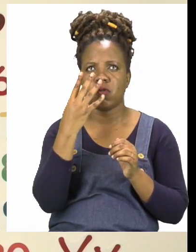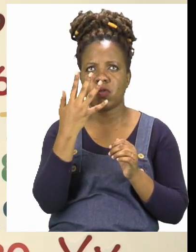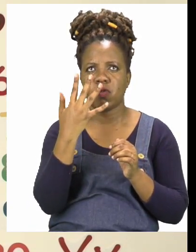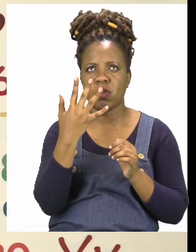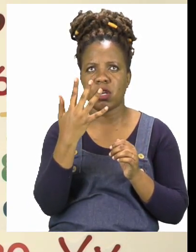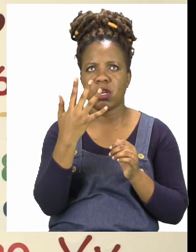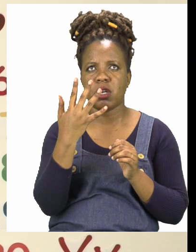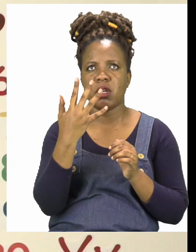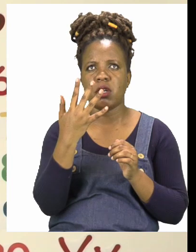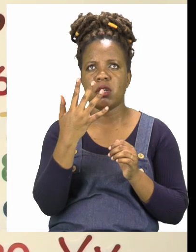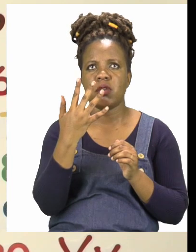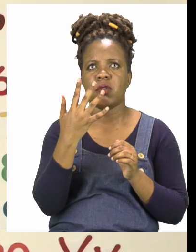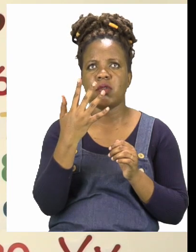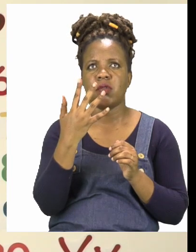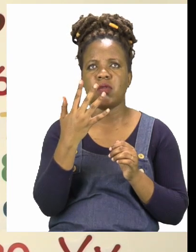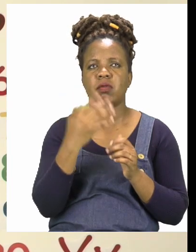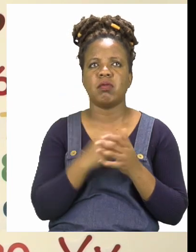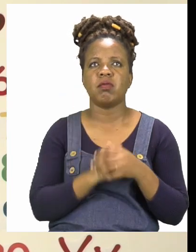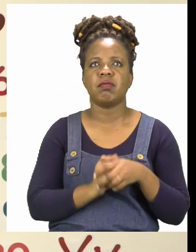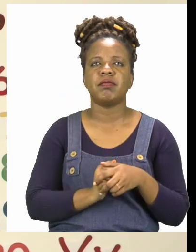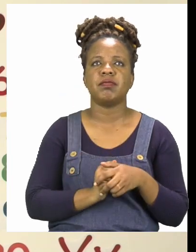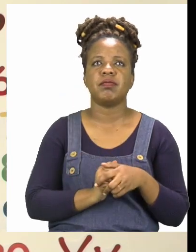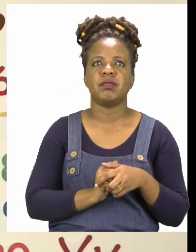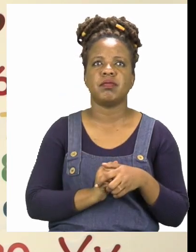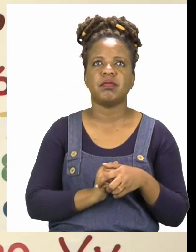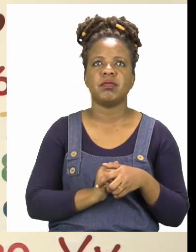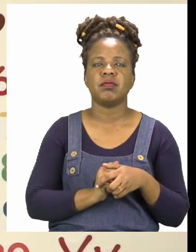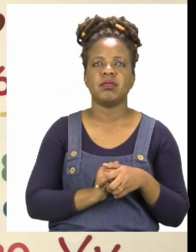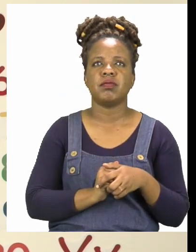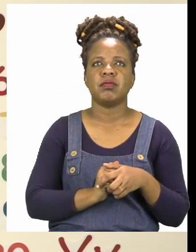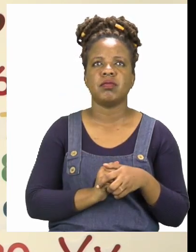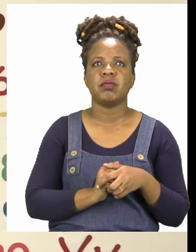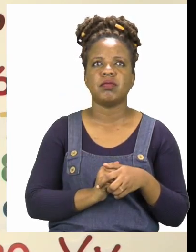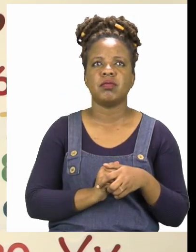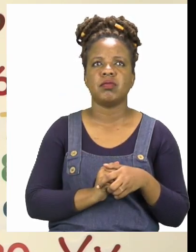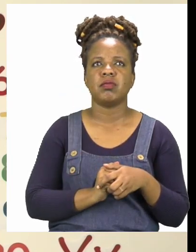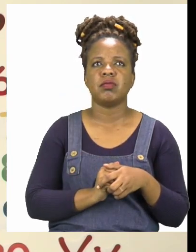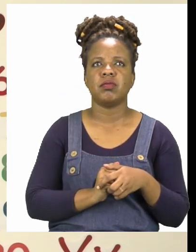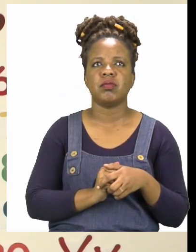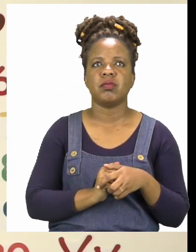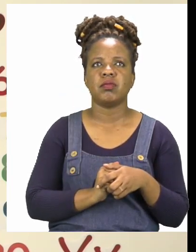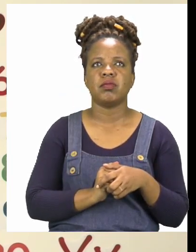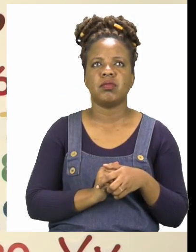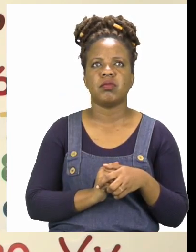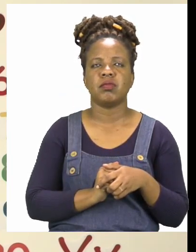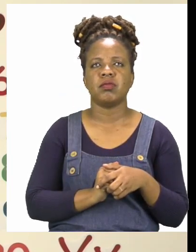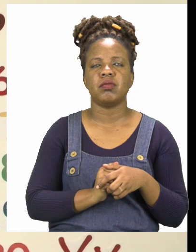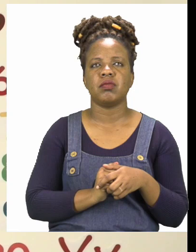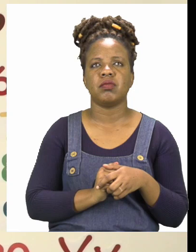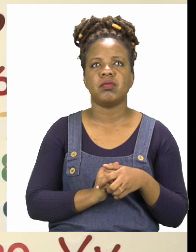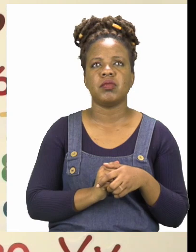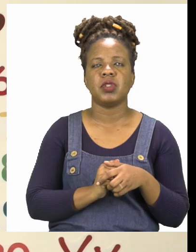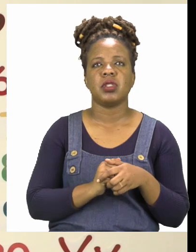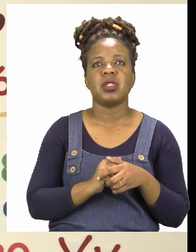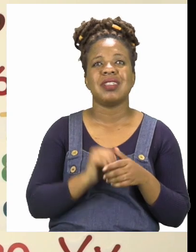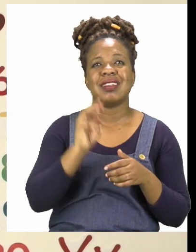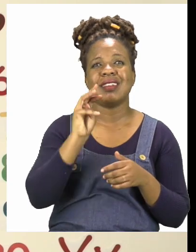then 5. So the minute hand moves around the clock, and when